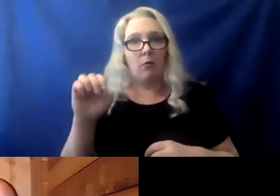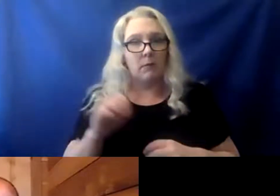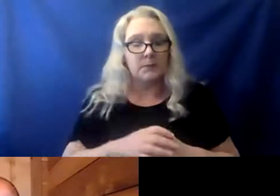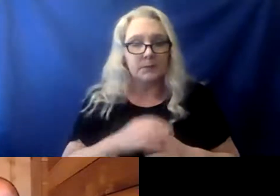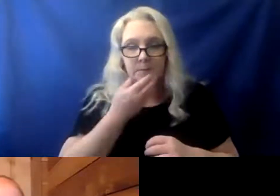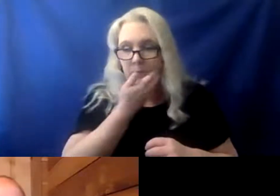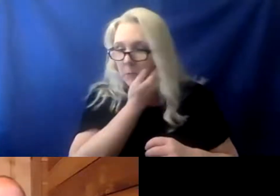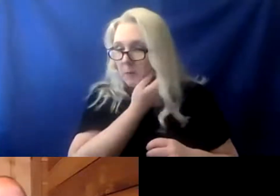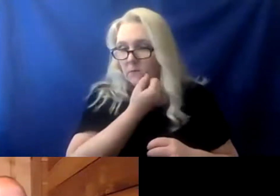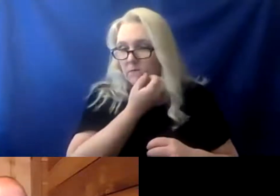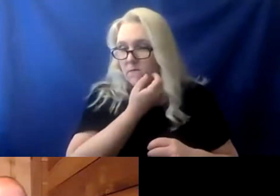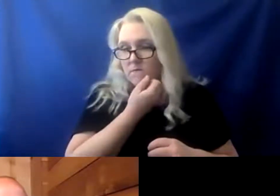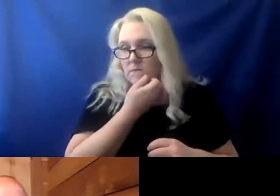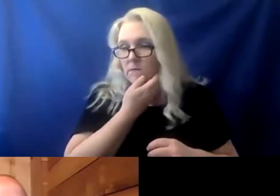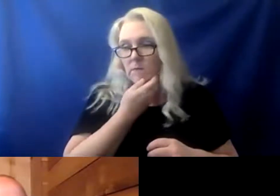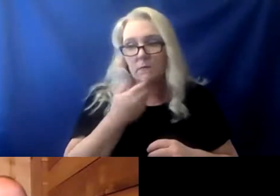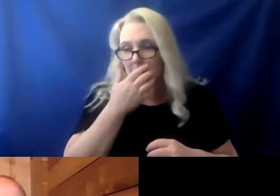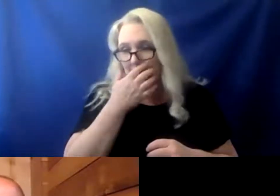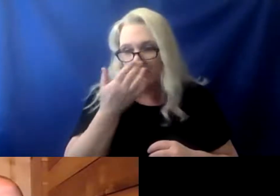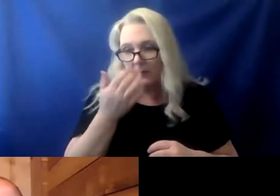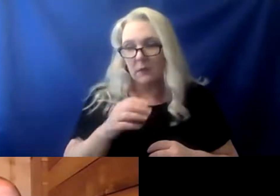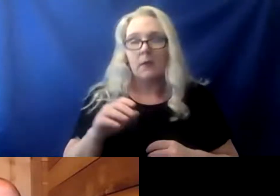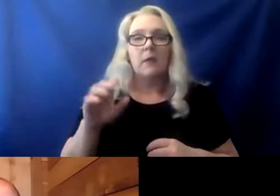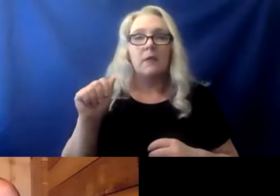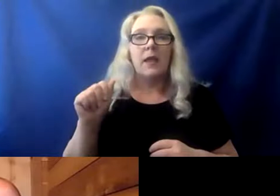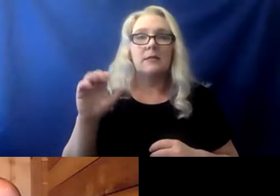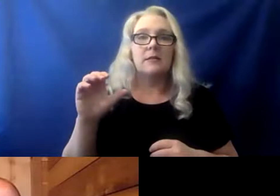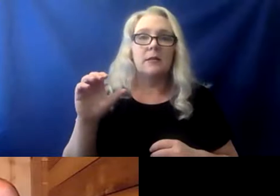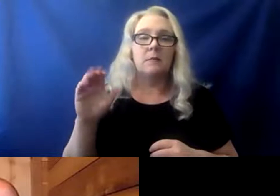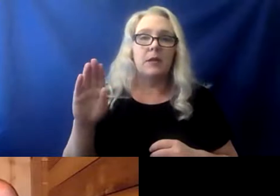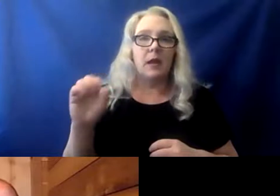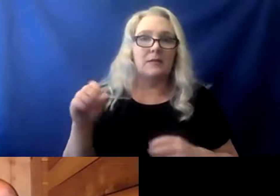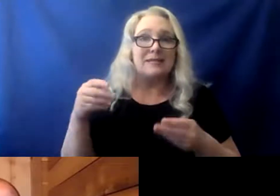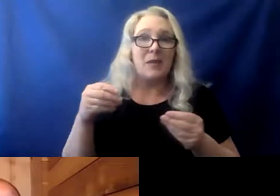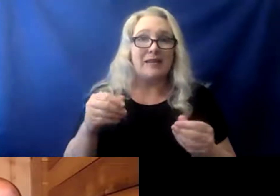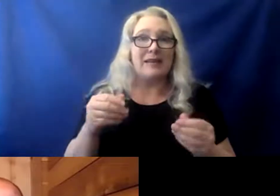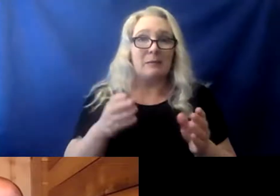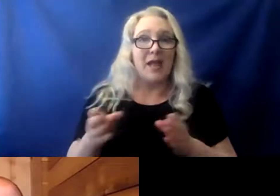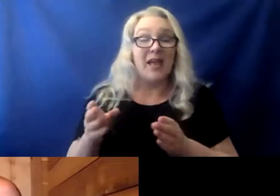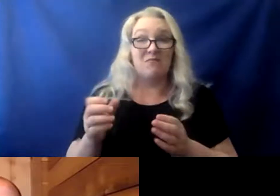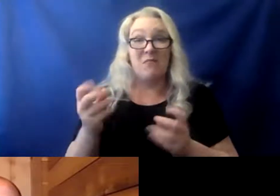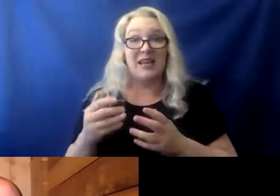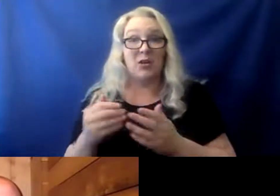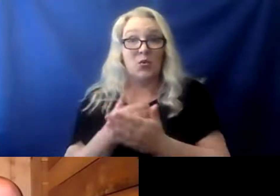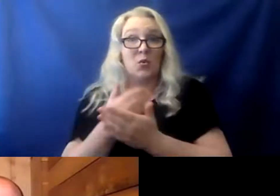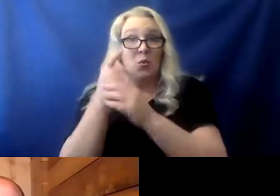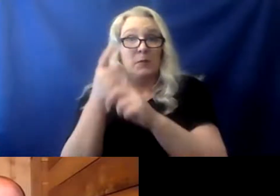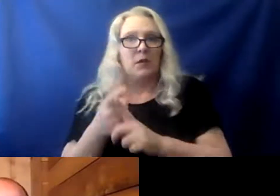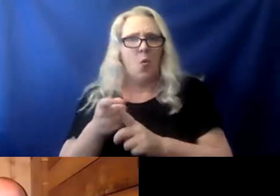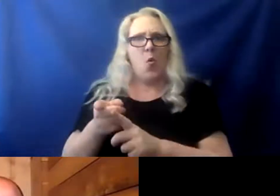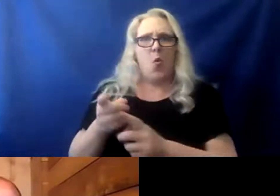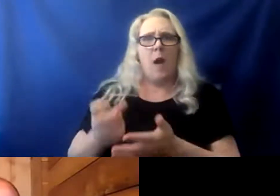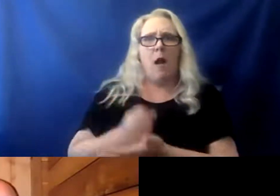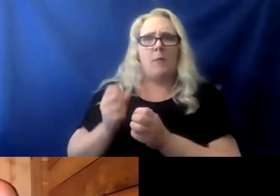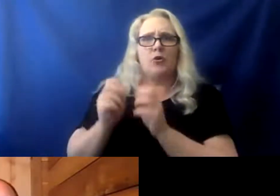new initiatives that were in the HCBS spending plan, there's like some real opportunity there. And so, is